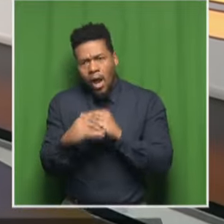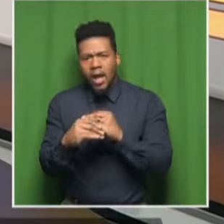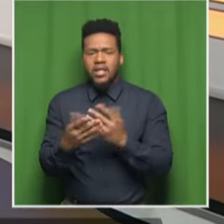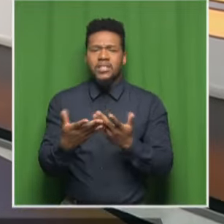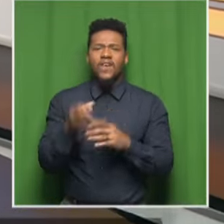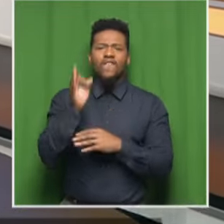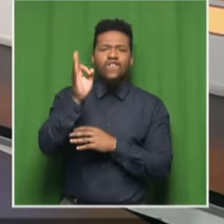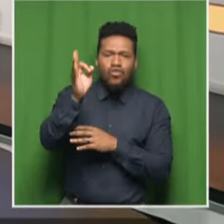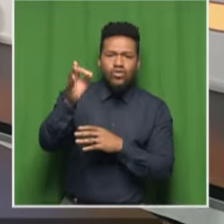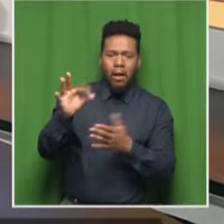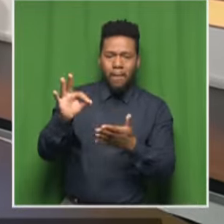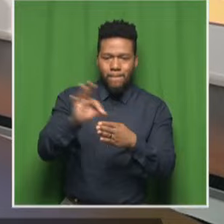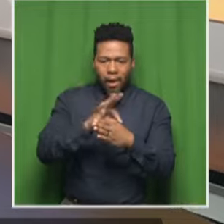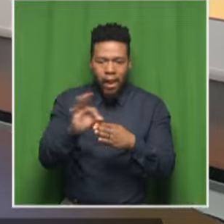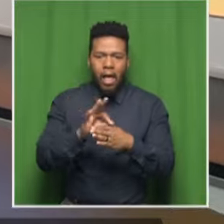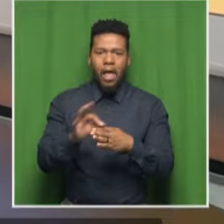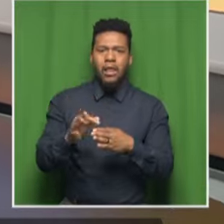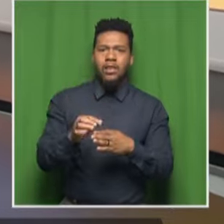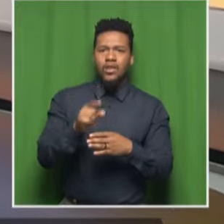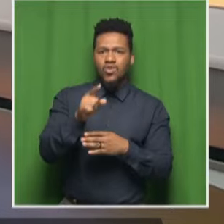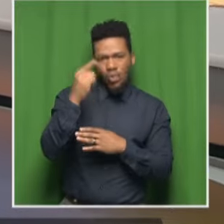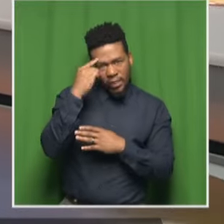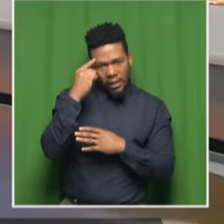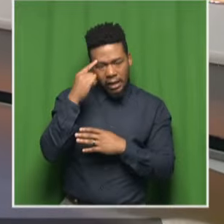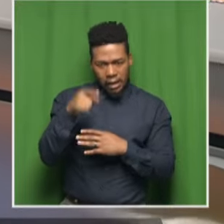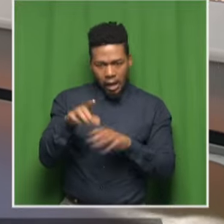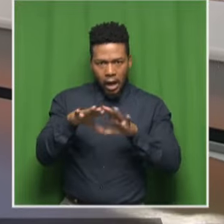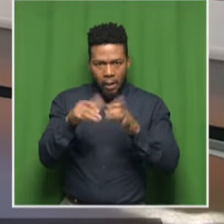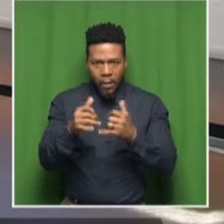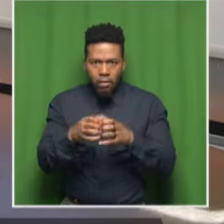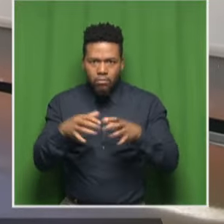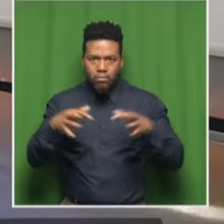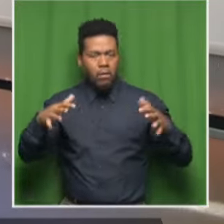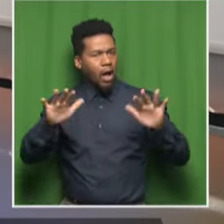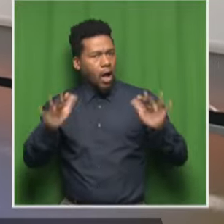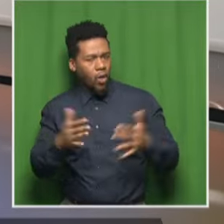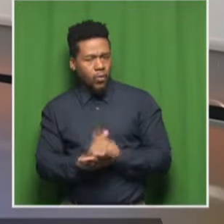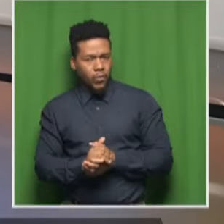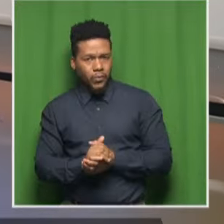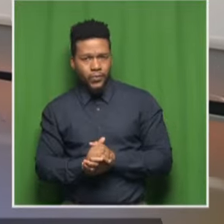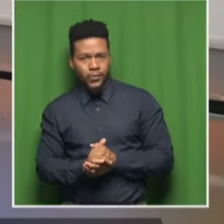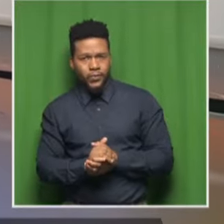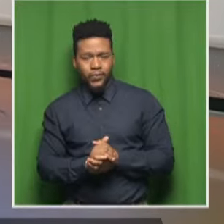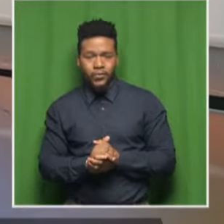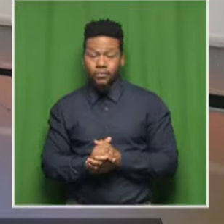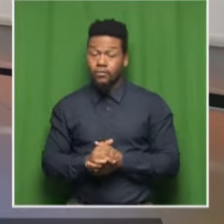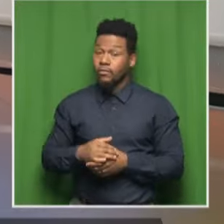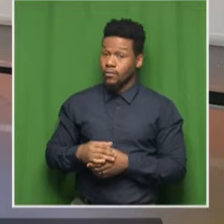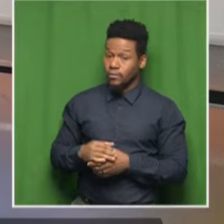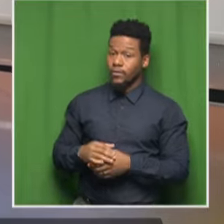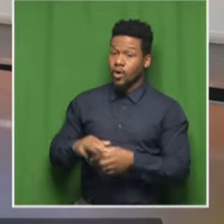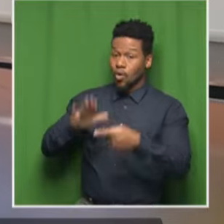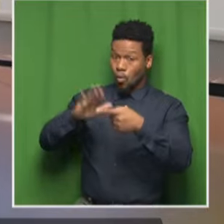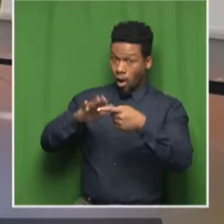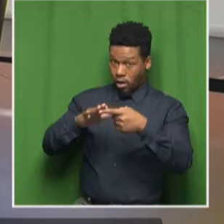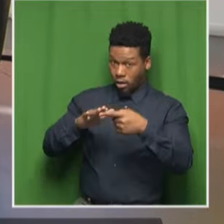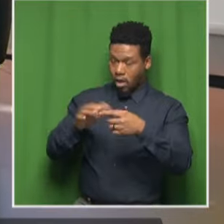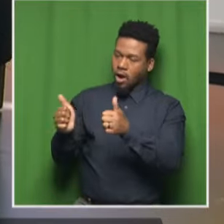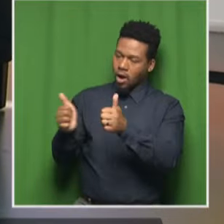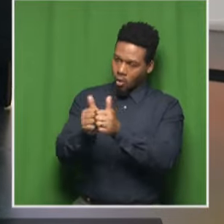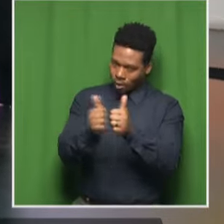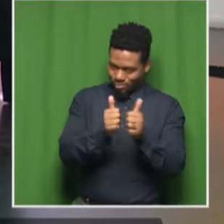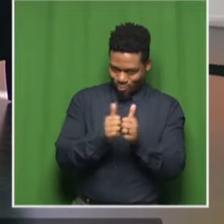plans in terms of expansion? Where do you foresee this going from here into and beyond? Yeah. So number one, as mentioned, collaboration,